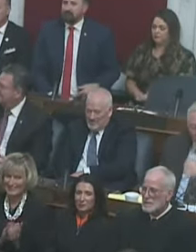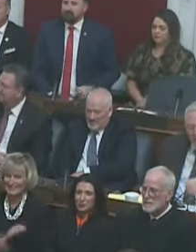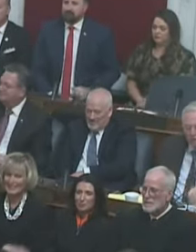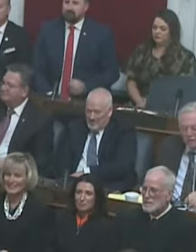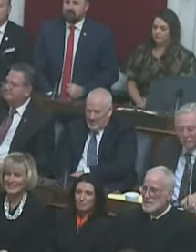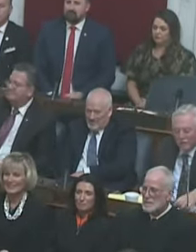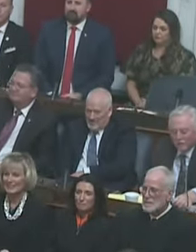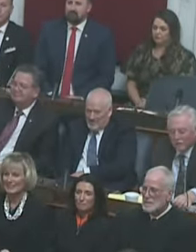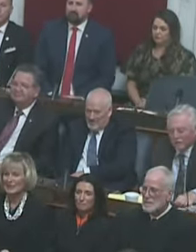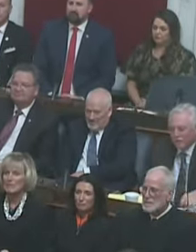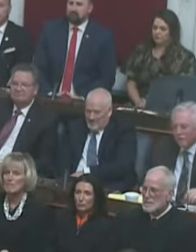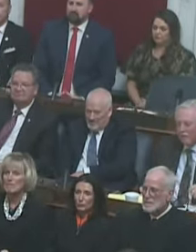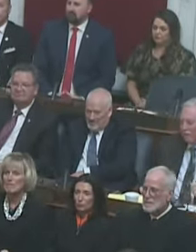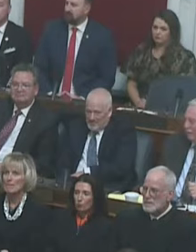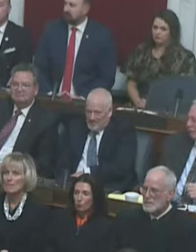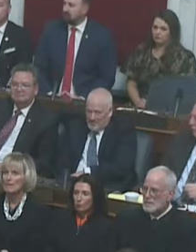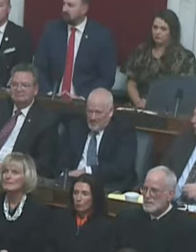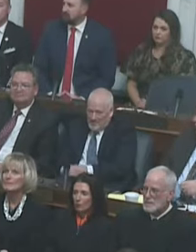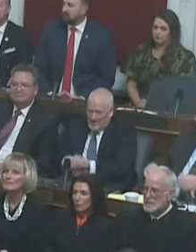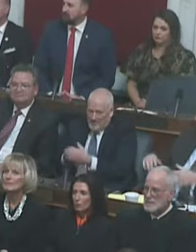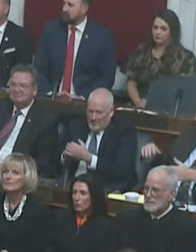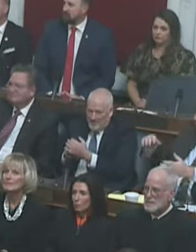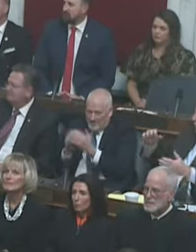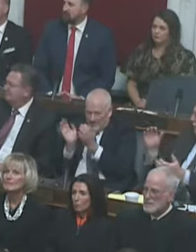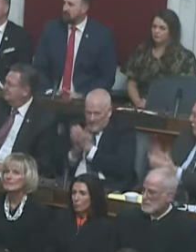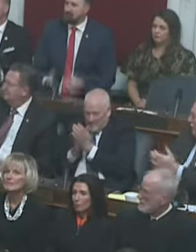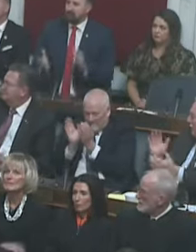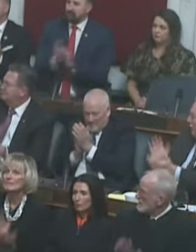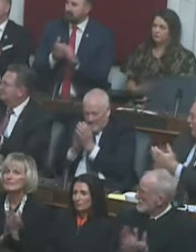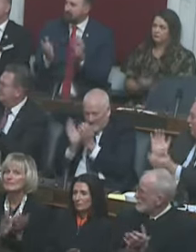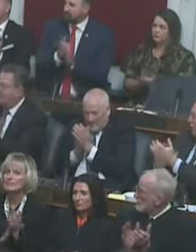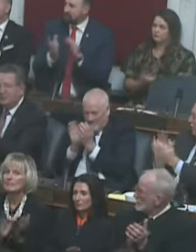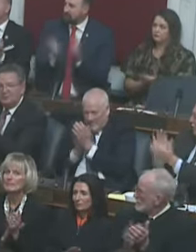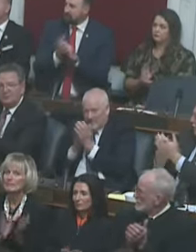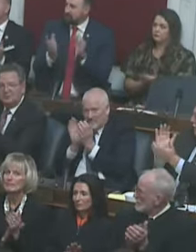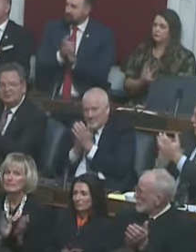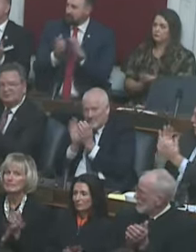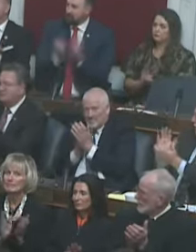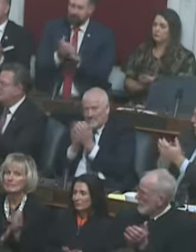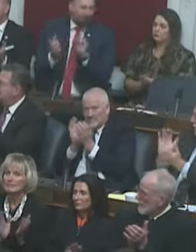Our state auditor, J.B. McCuskey, another round of applause.